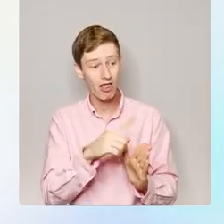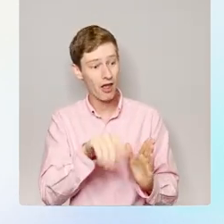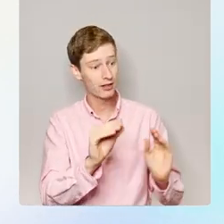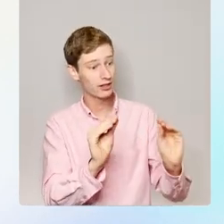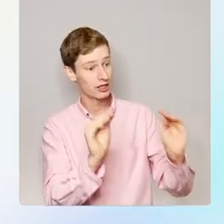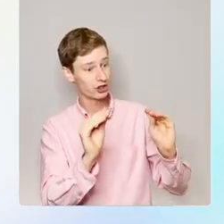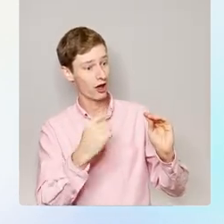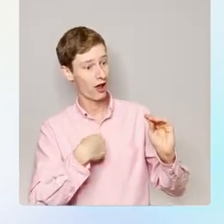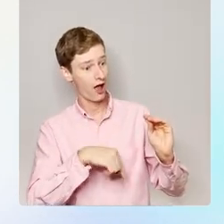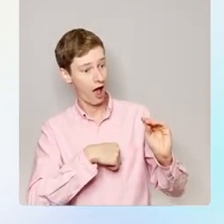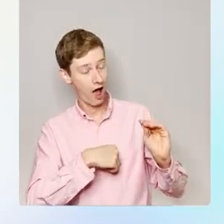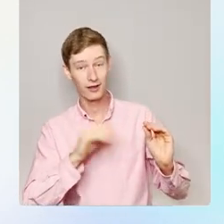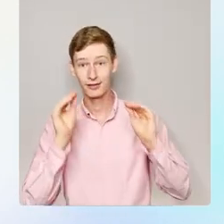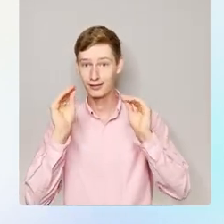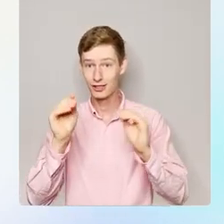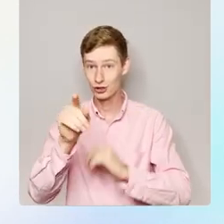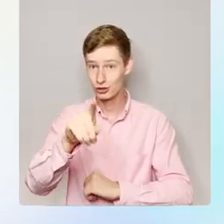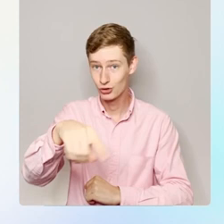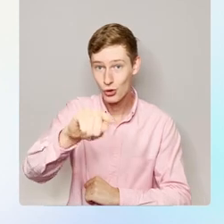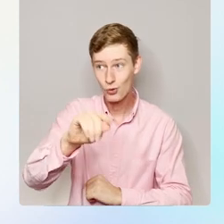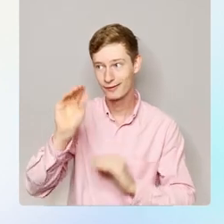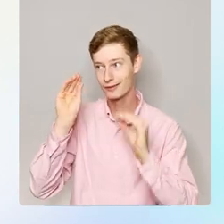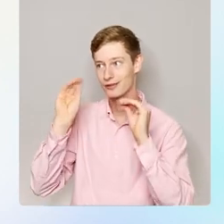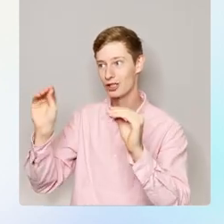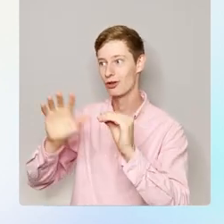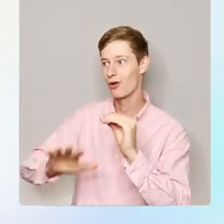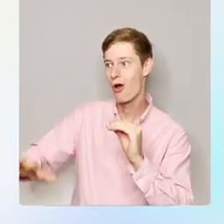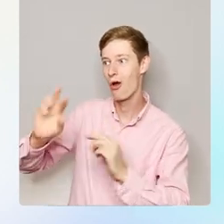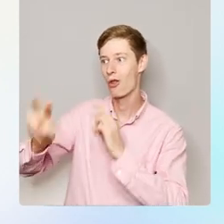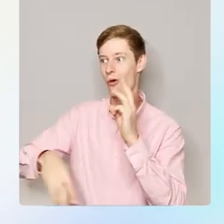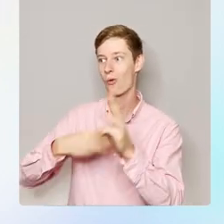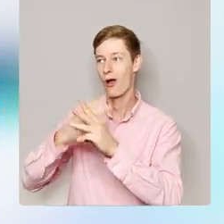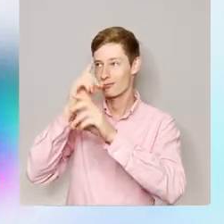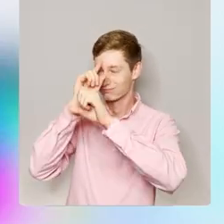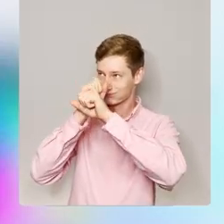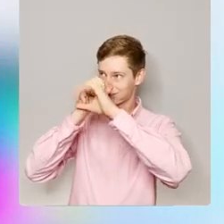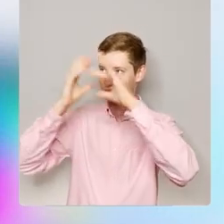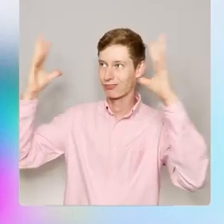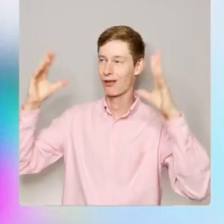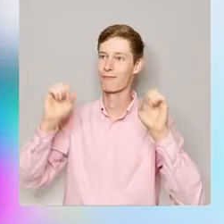us and you and the rest of the world, you know, what this technology can do.